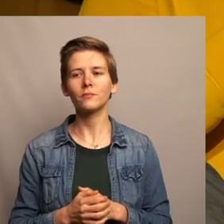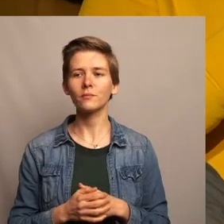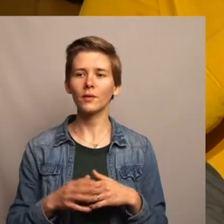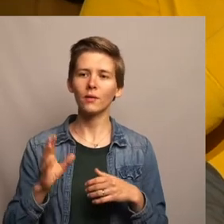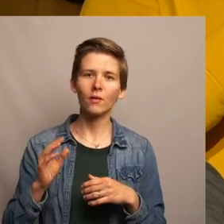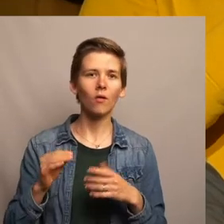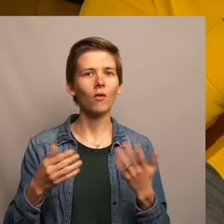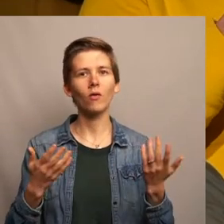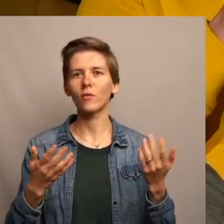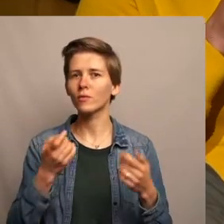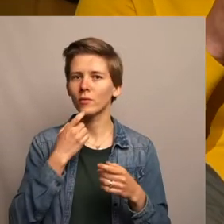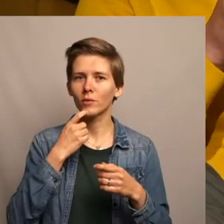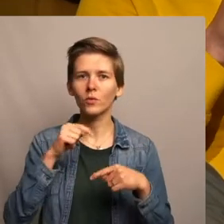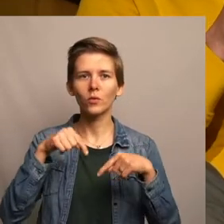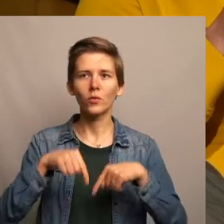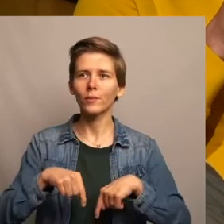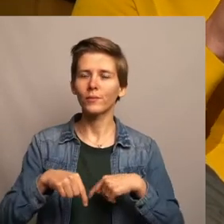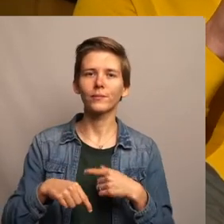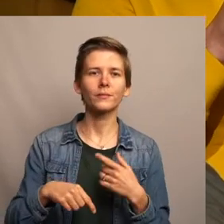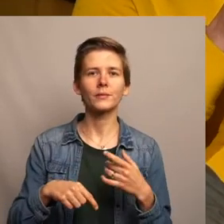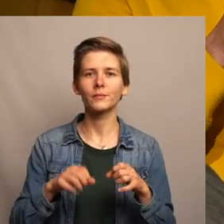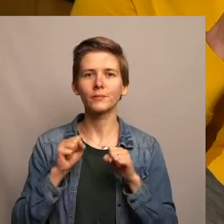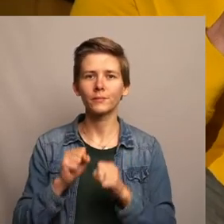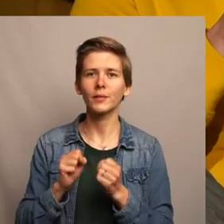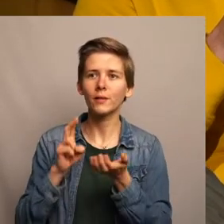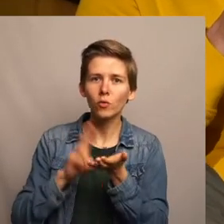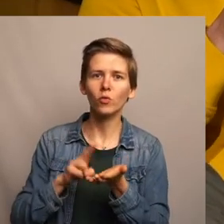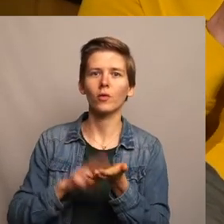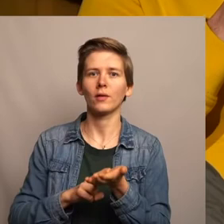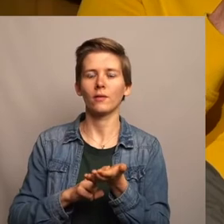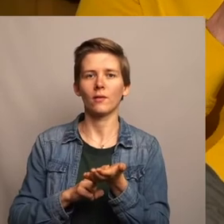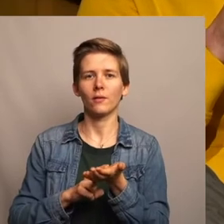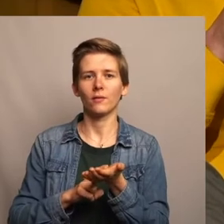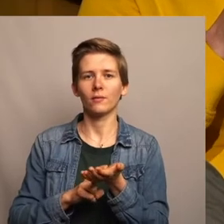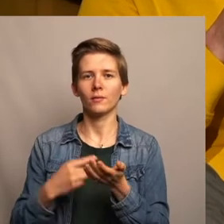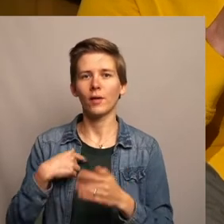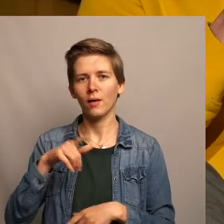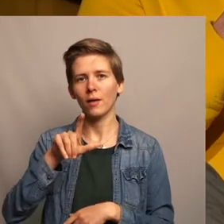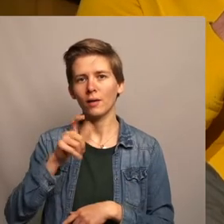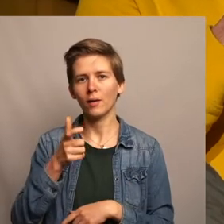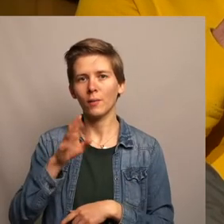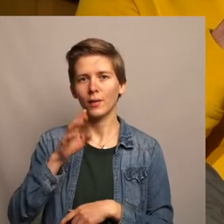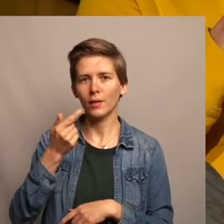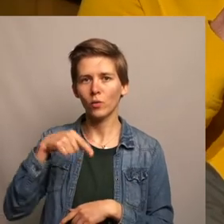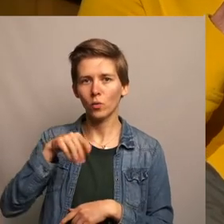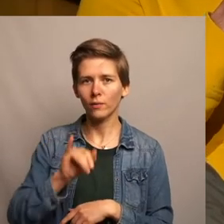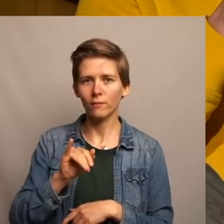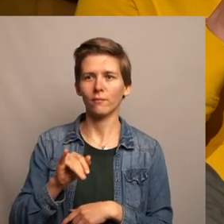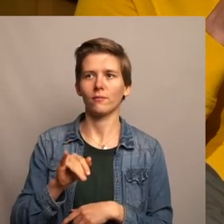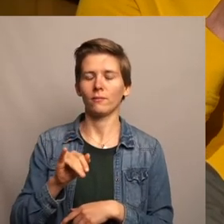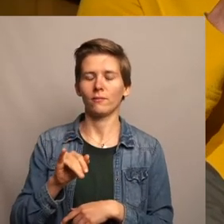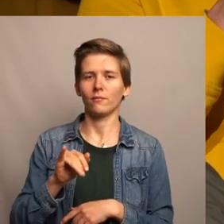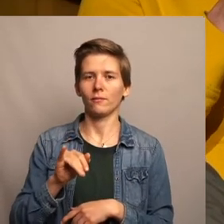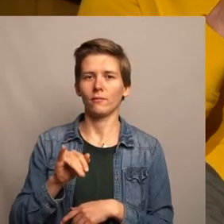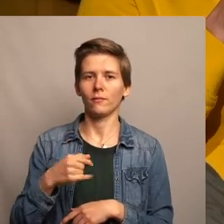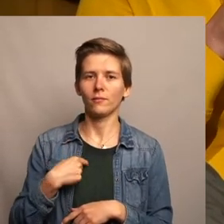LGBTIQ, are you need to prove it to someone? Yes, for us people of color, when we arrive here and we ask the protection, we need to prove it. We need to show it